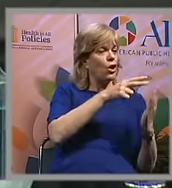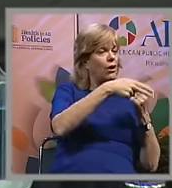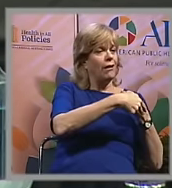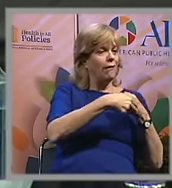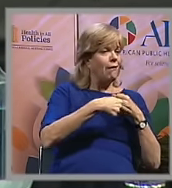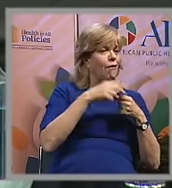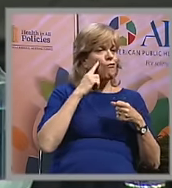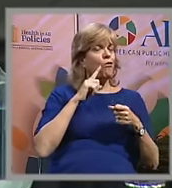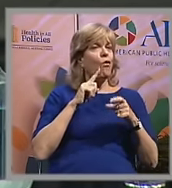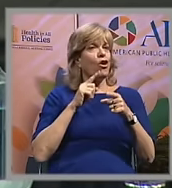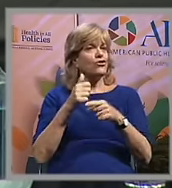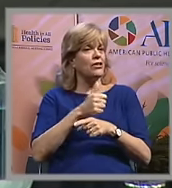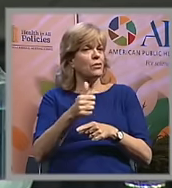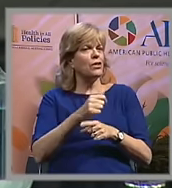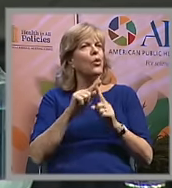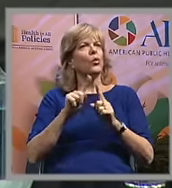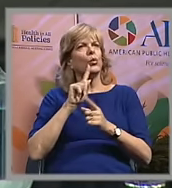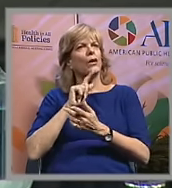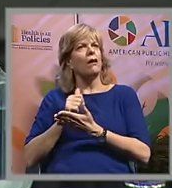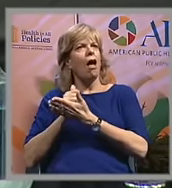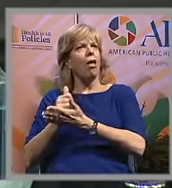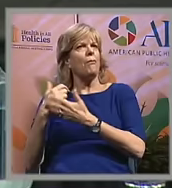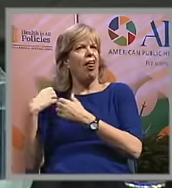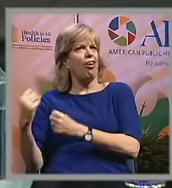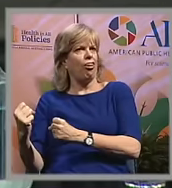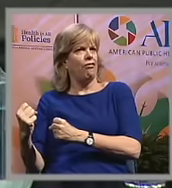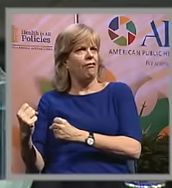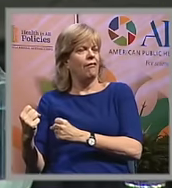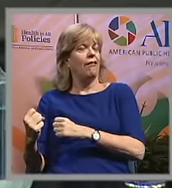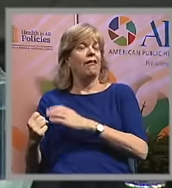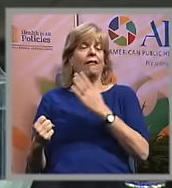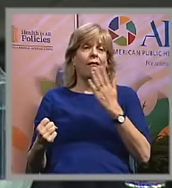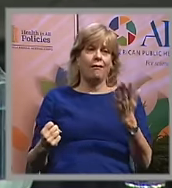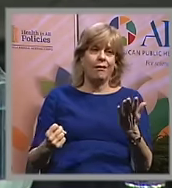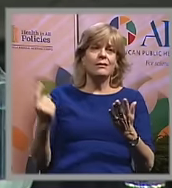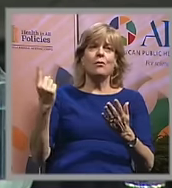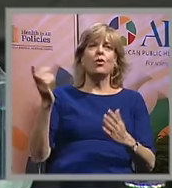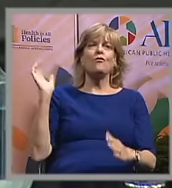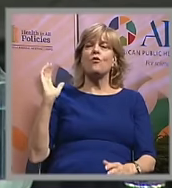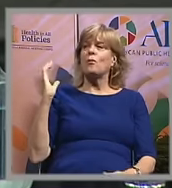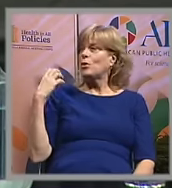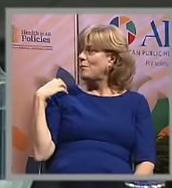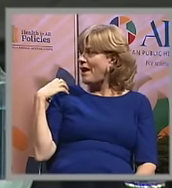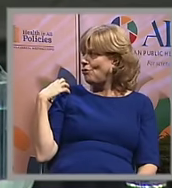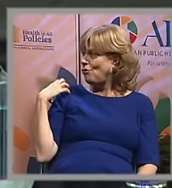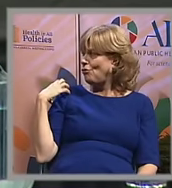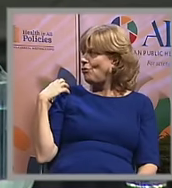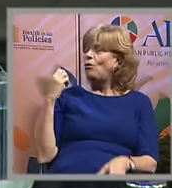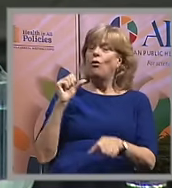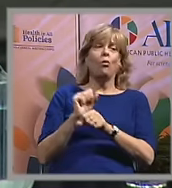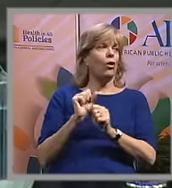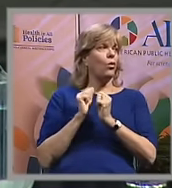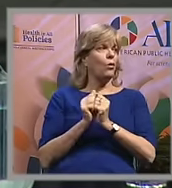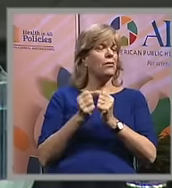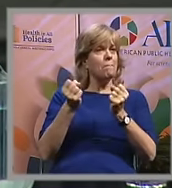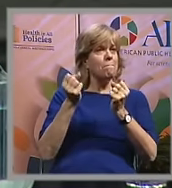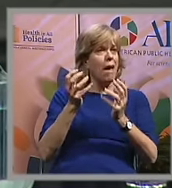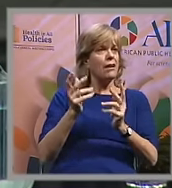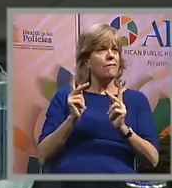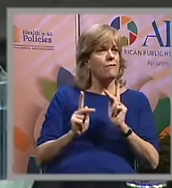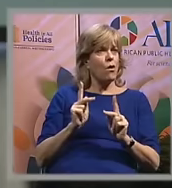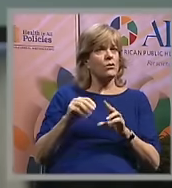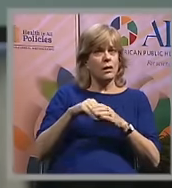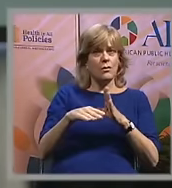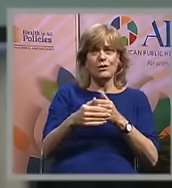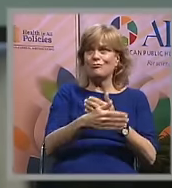health, and that there's a real connection there. So as someone who has been a former mayor, who has worked with many of the folks in